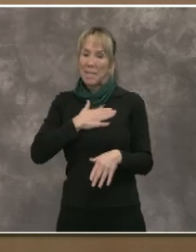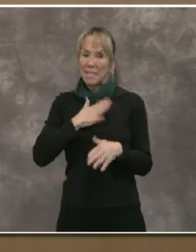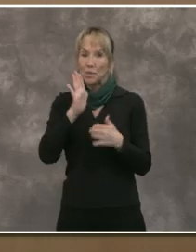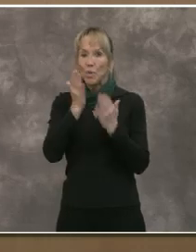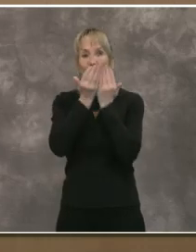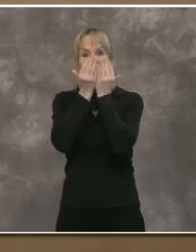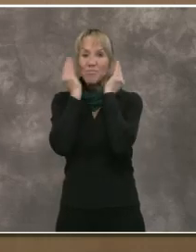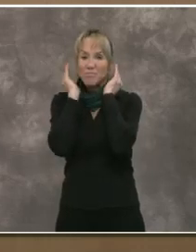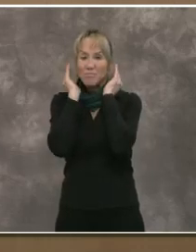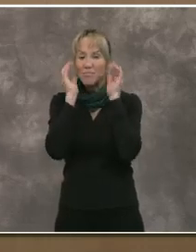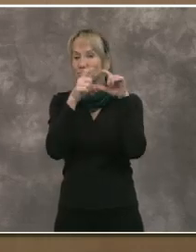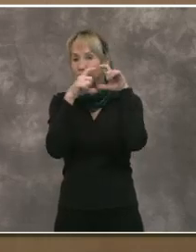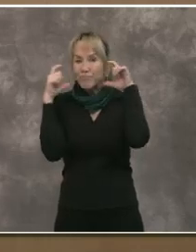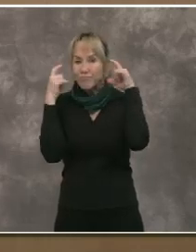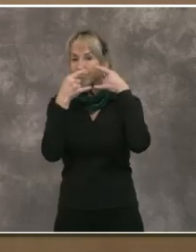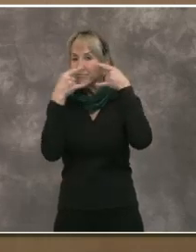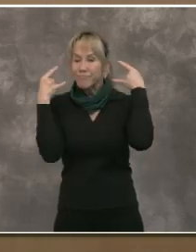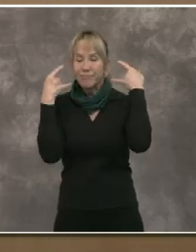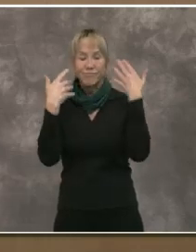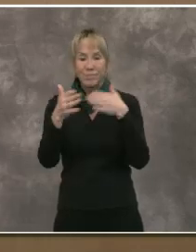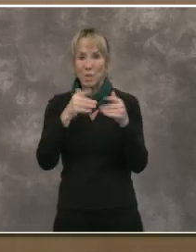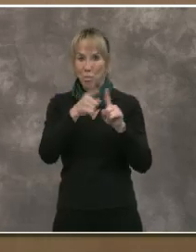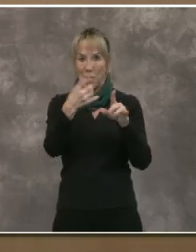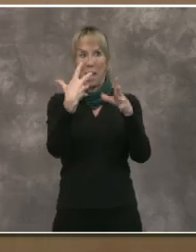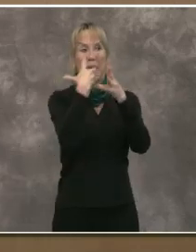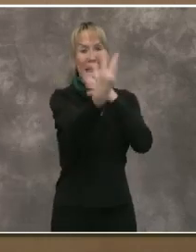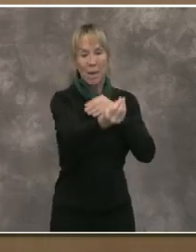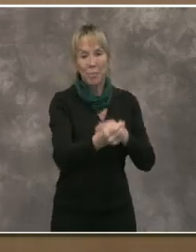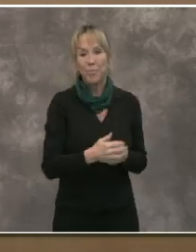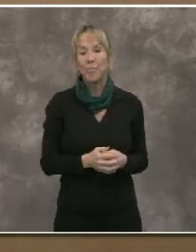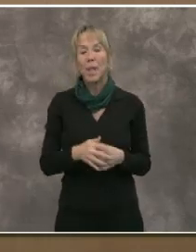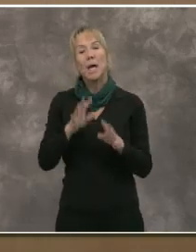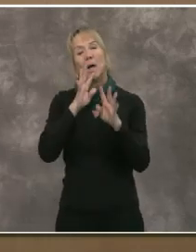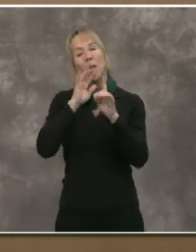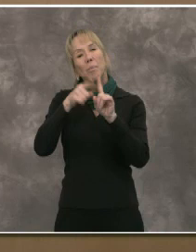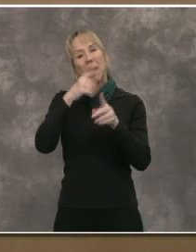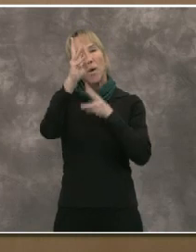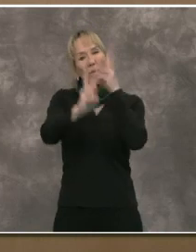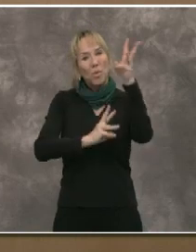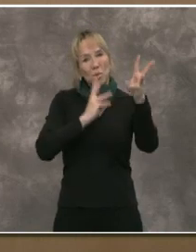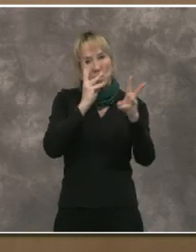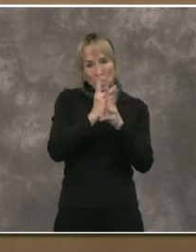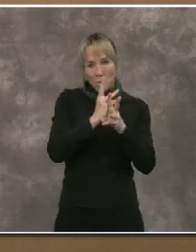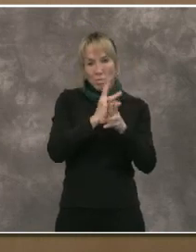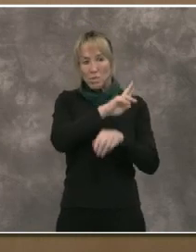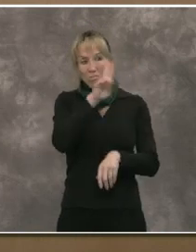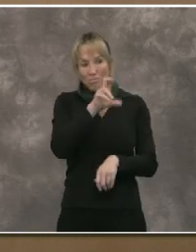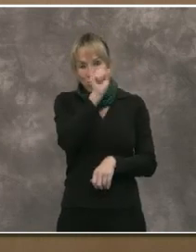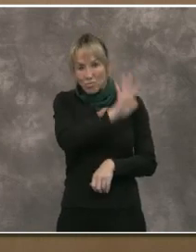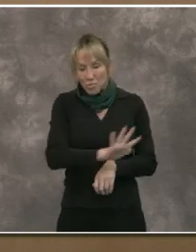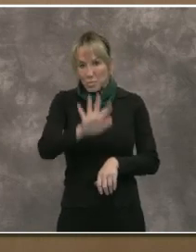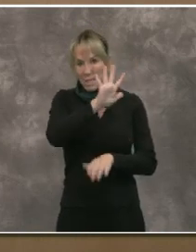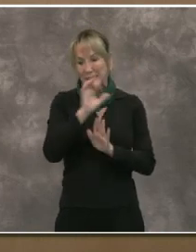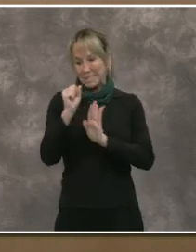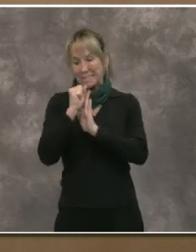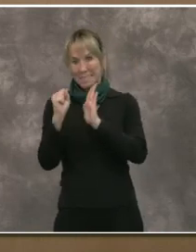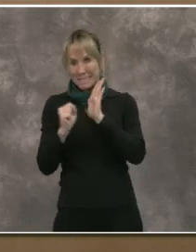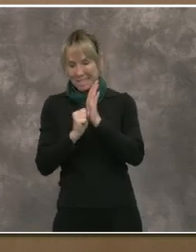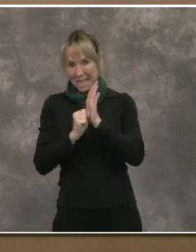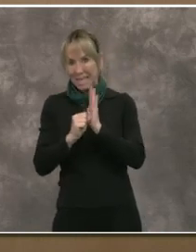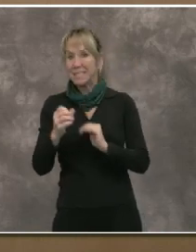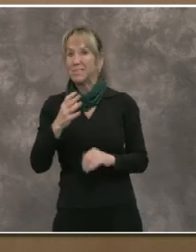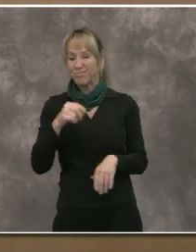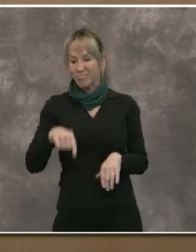public. Regarding global, national, and state statistics based on data from